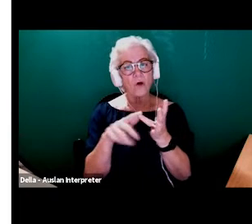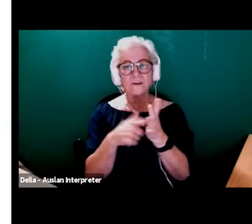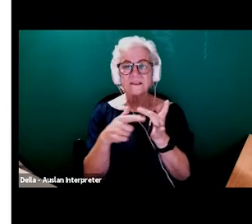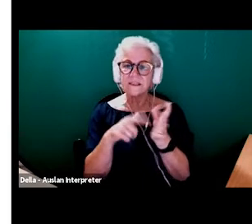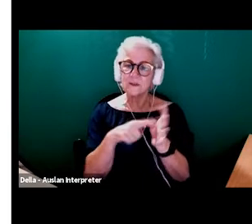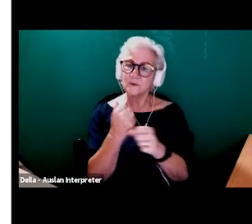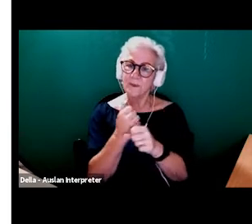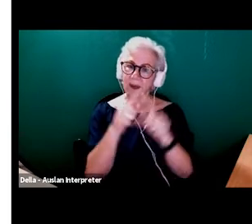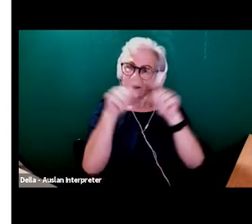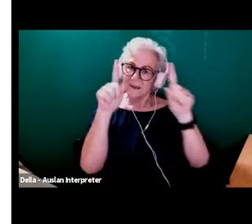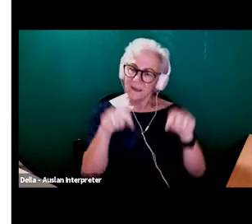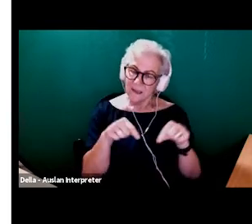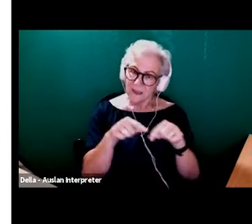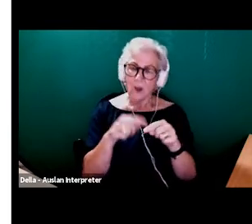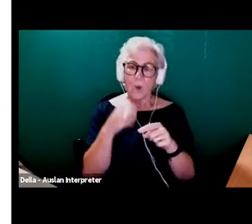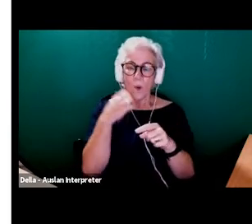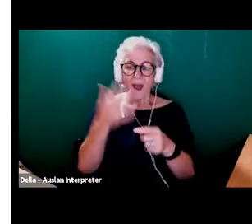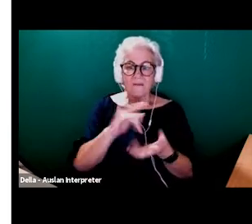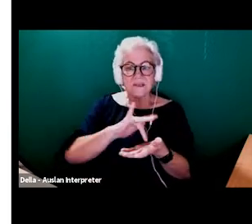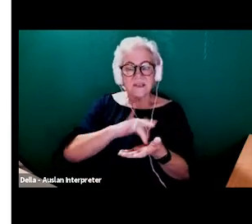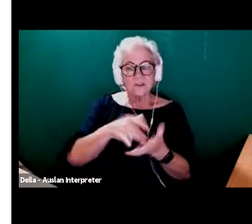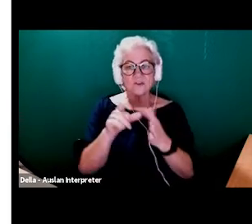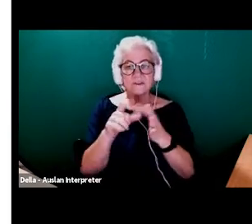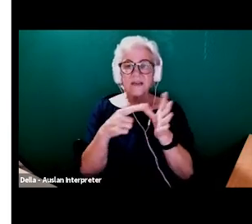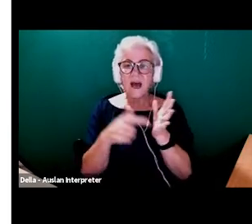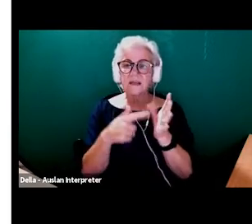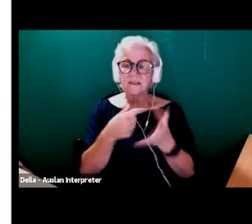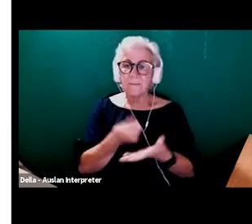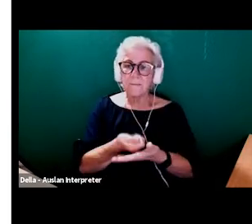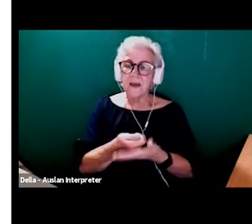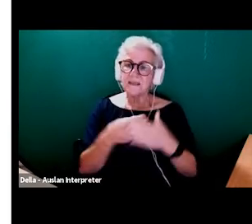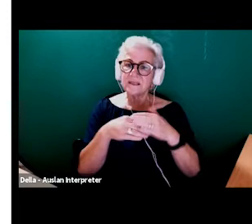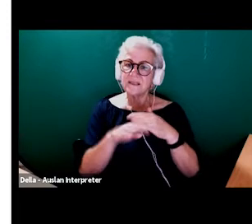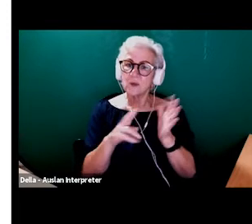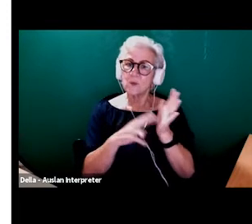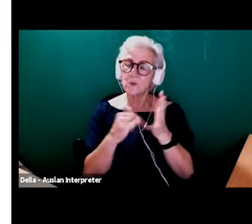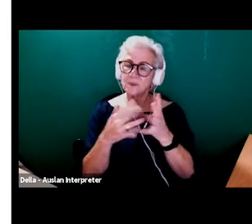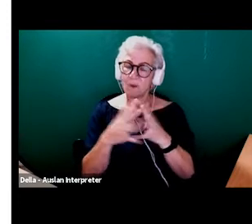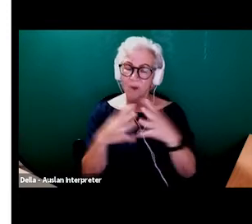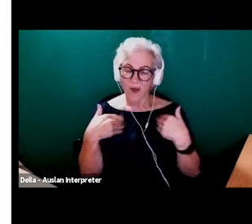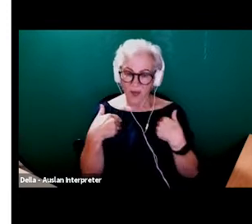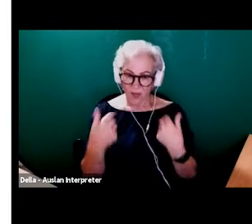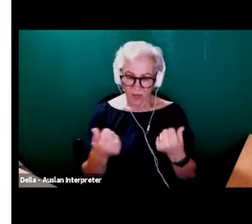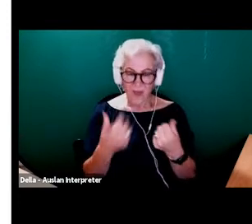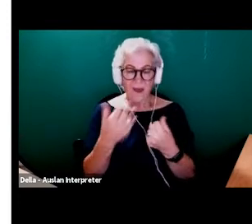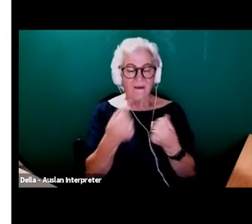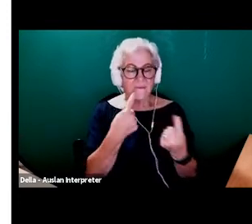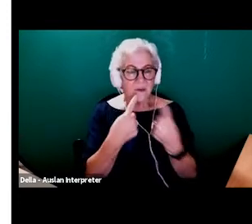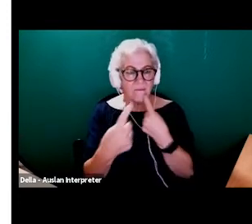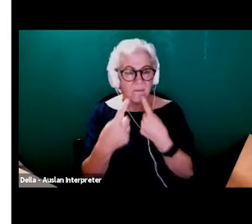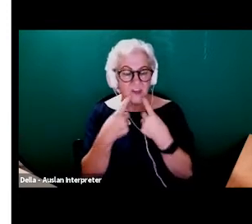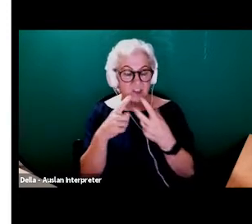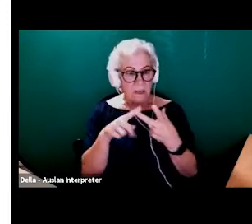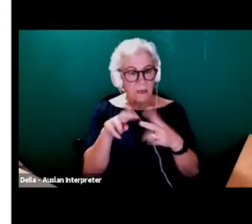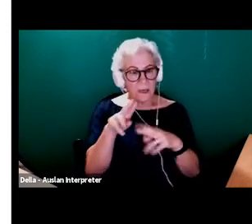that is maintained at a central database within New South Wales Health. And there's information on whether or not